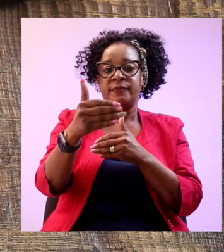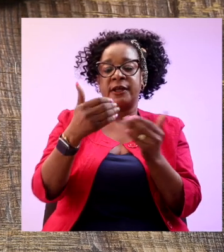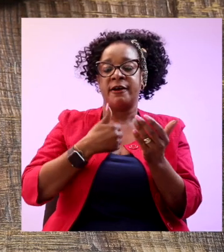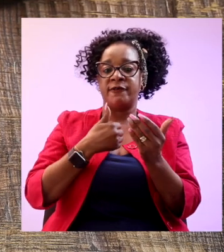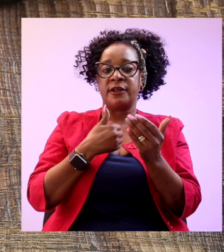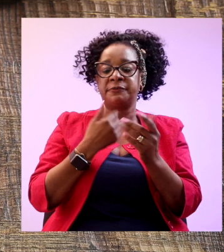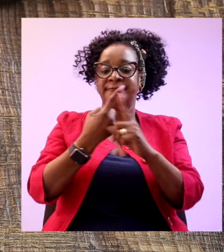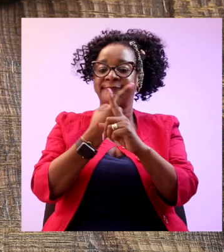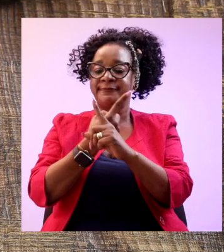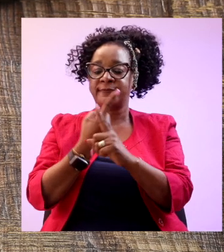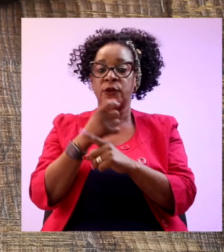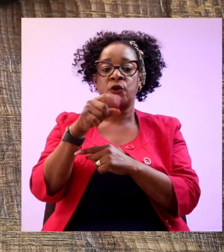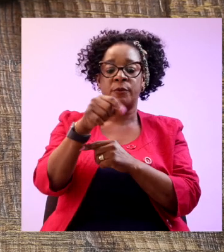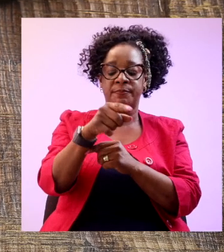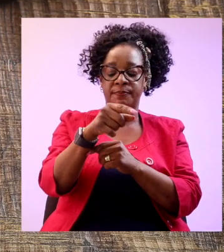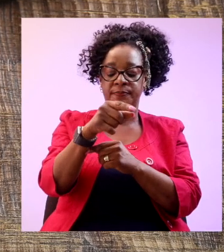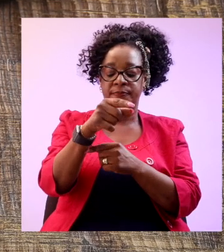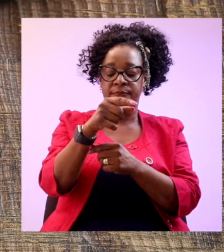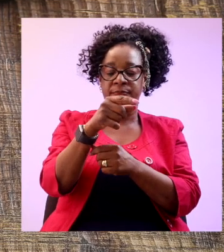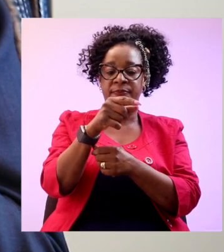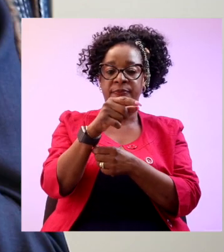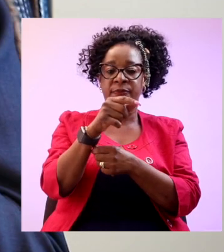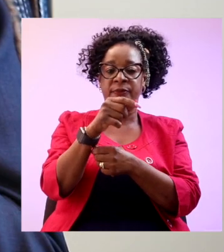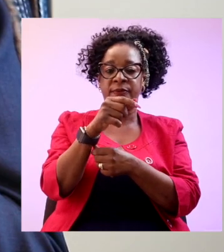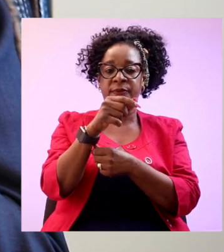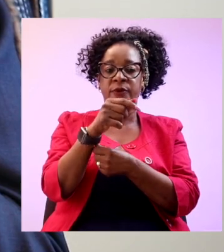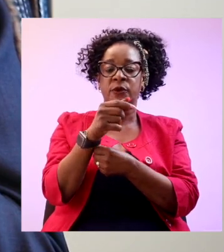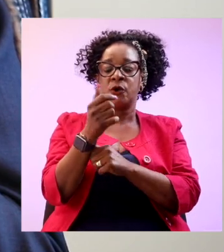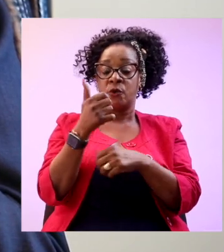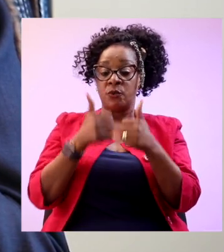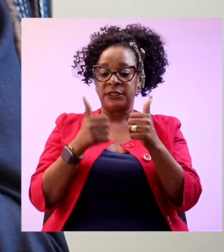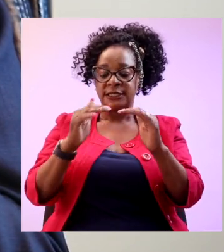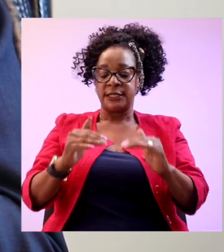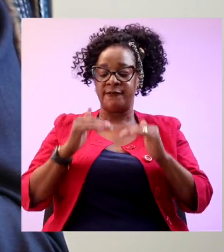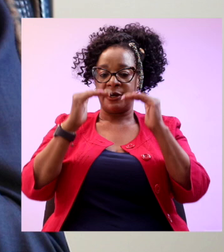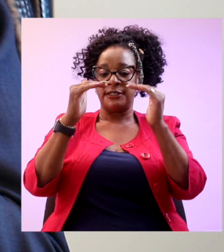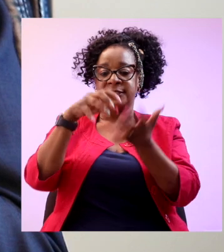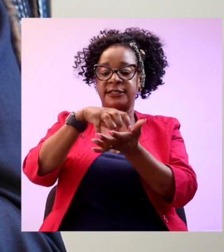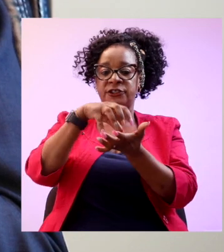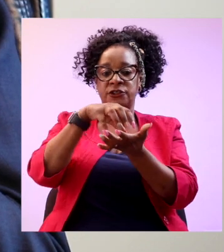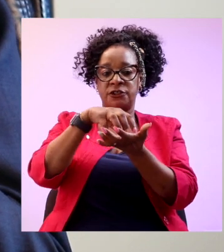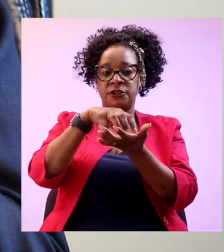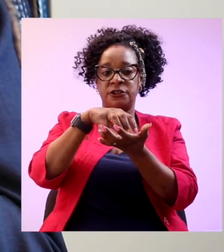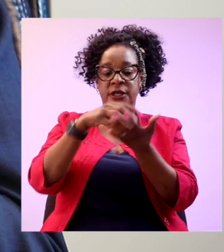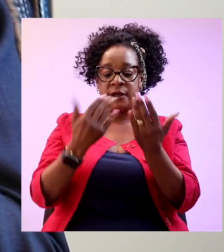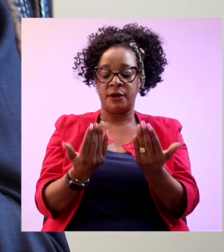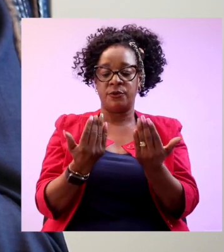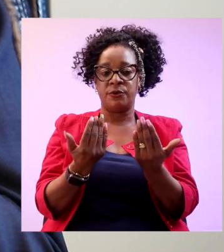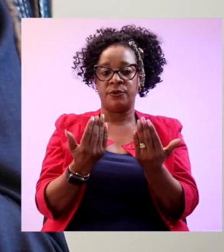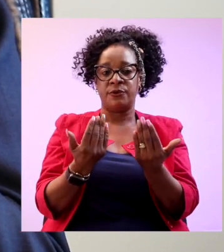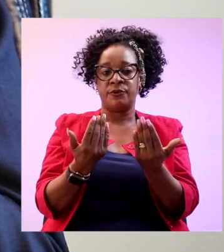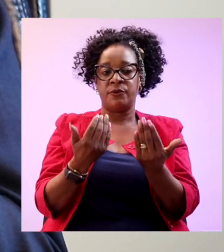draft crops Bixa regulations 2023, which actually at an advanced stage, which I would say we